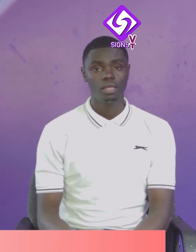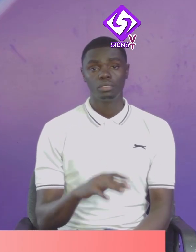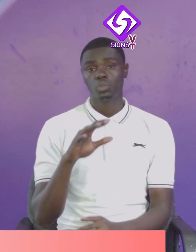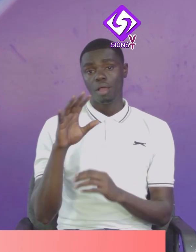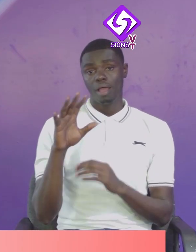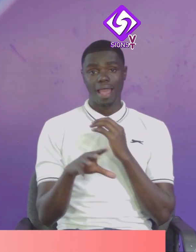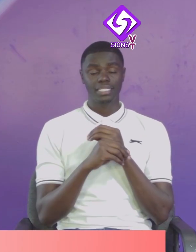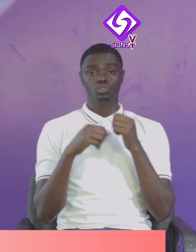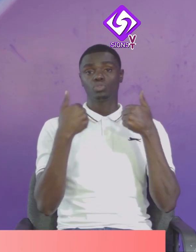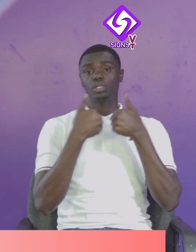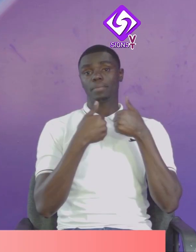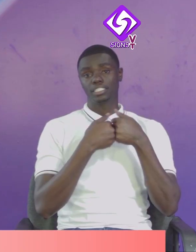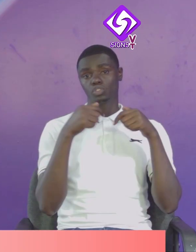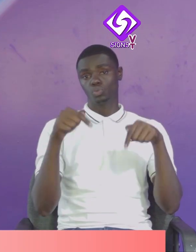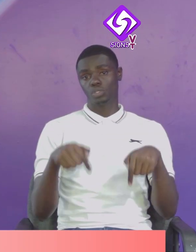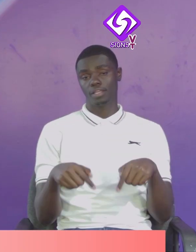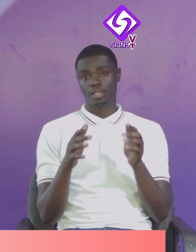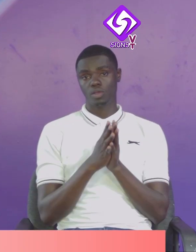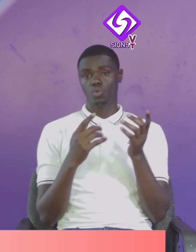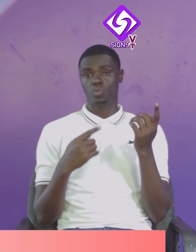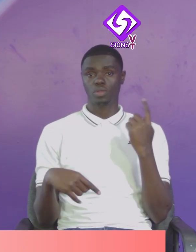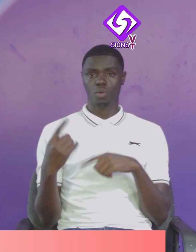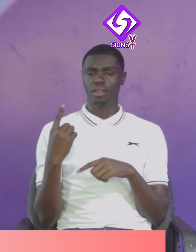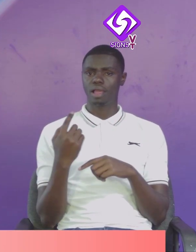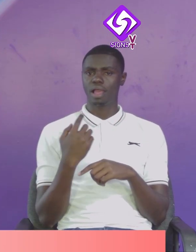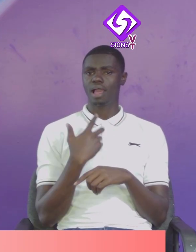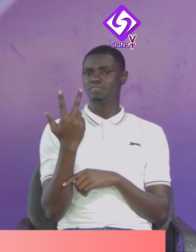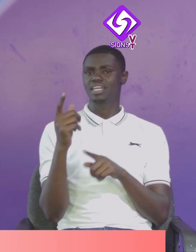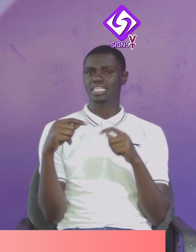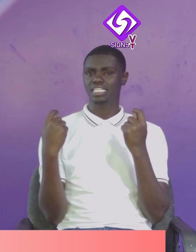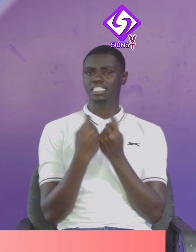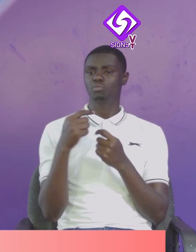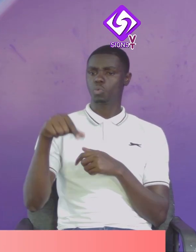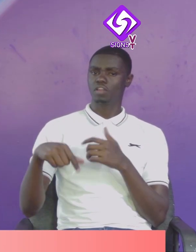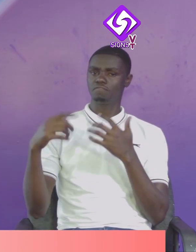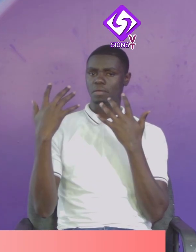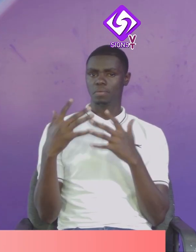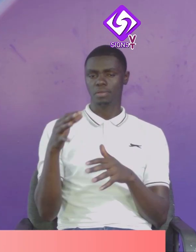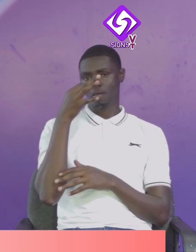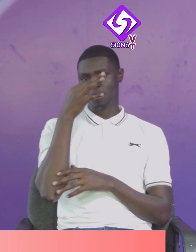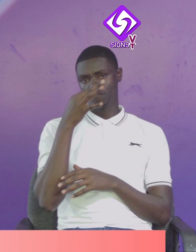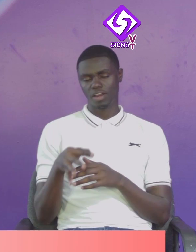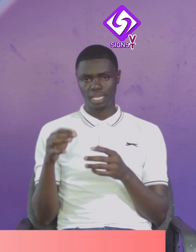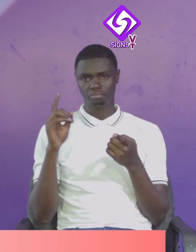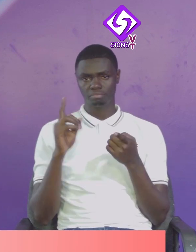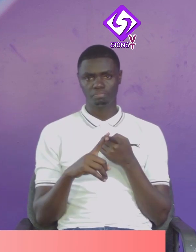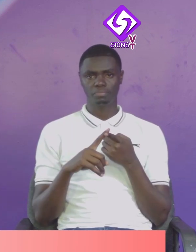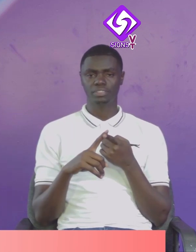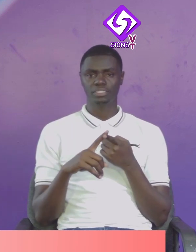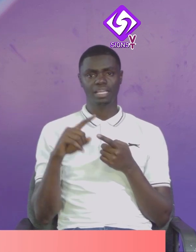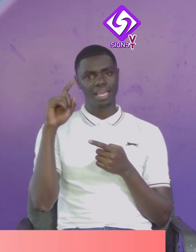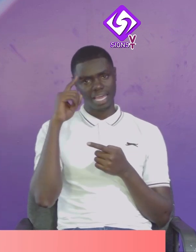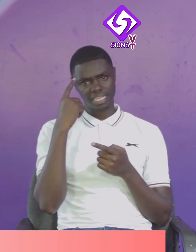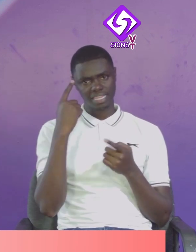matches today with that particular win, there are only three teams that have already qualified. That is France, like you mentioned, And I also think that